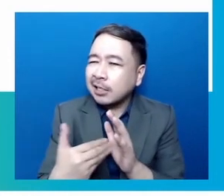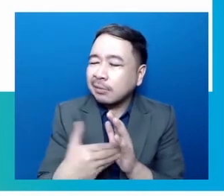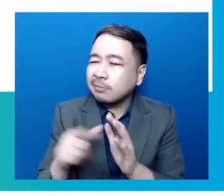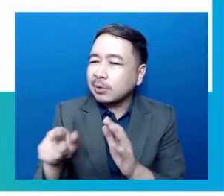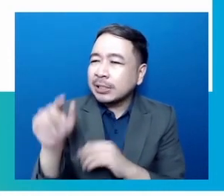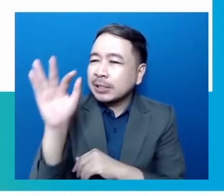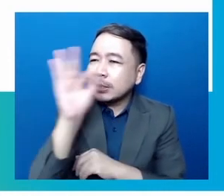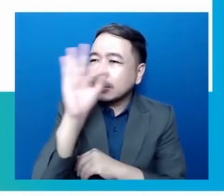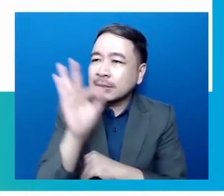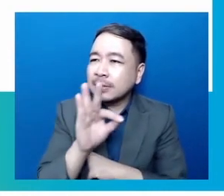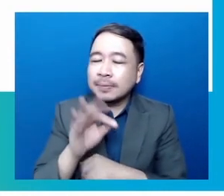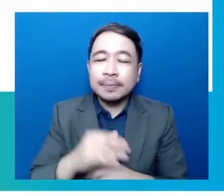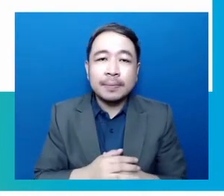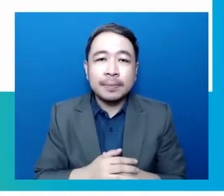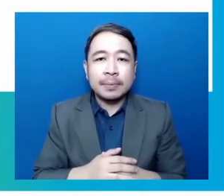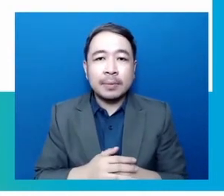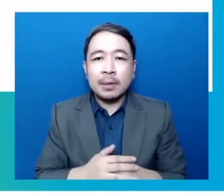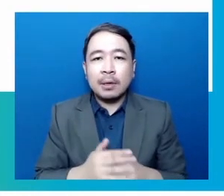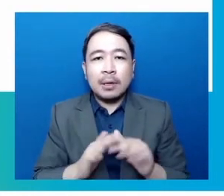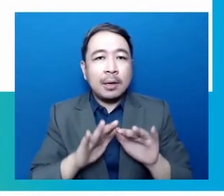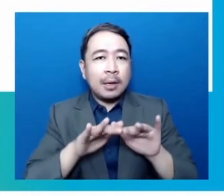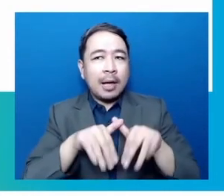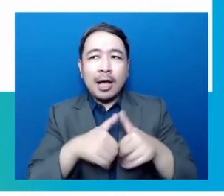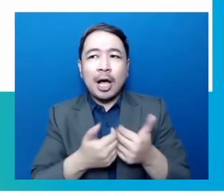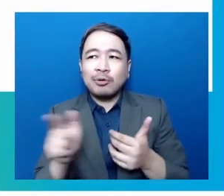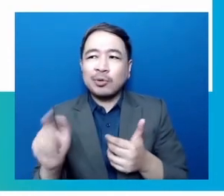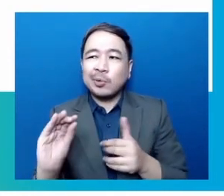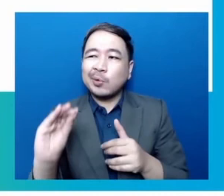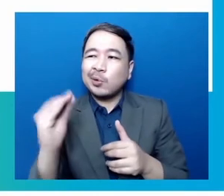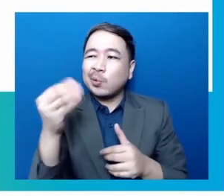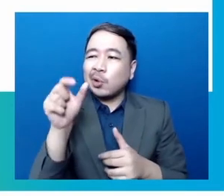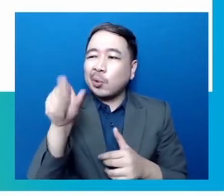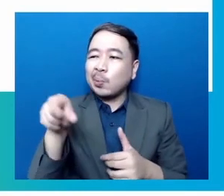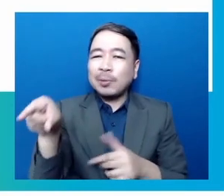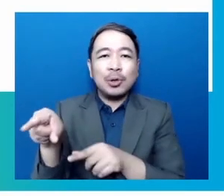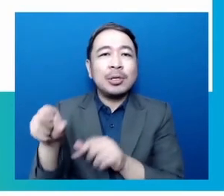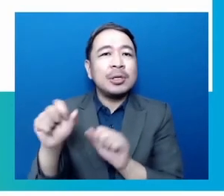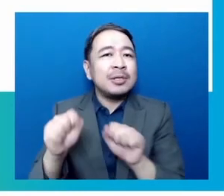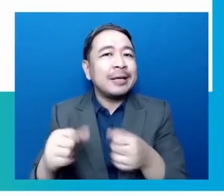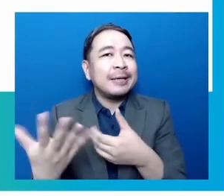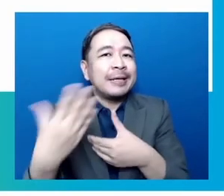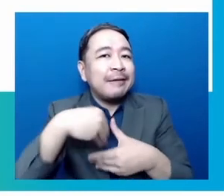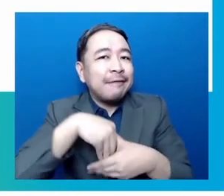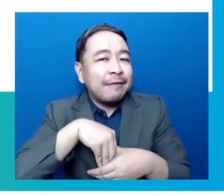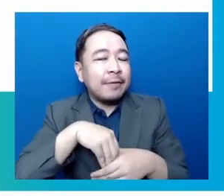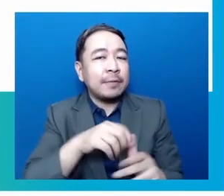How youth can also get involved in the campaign on the energy policy?